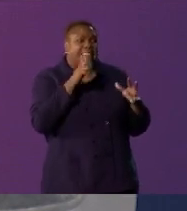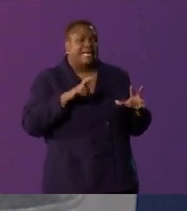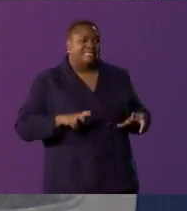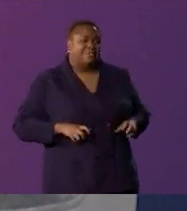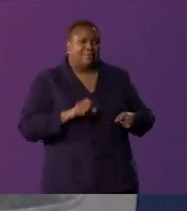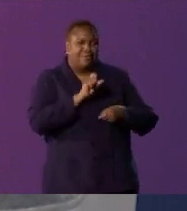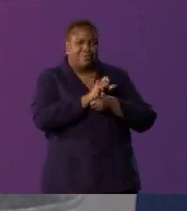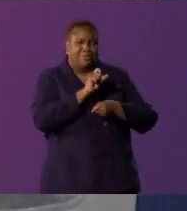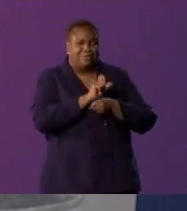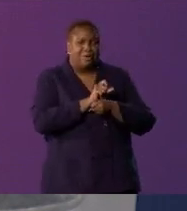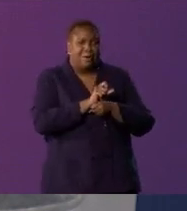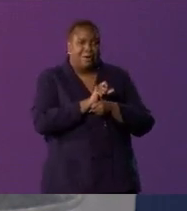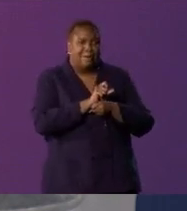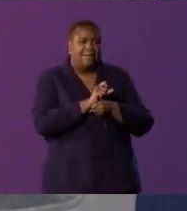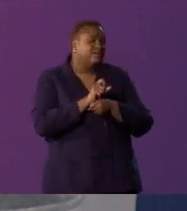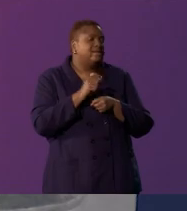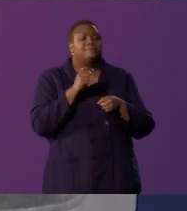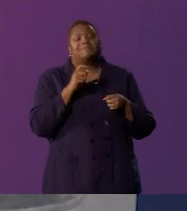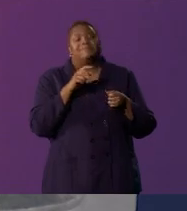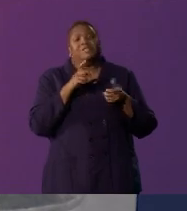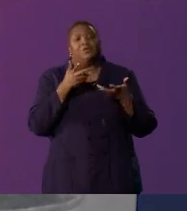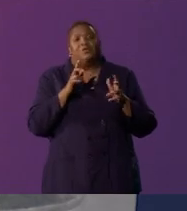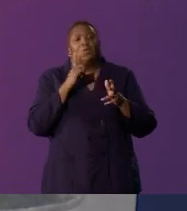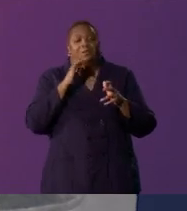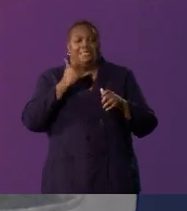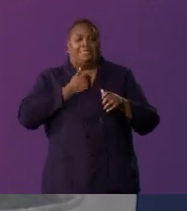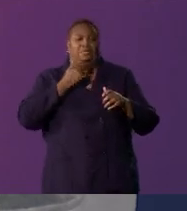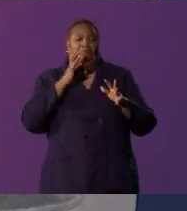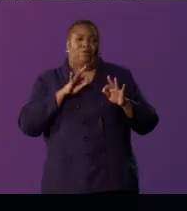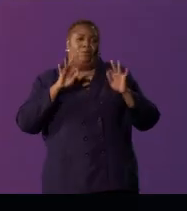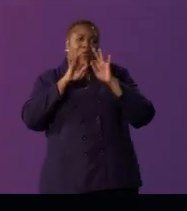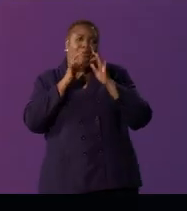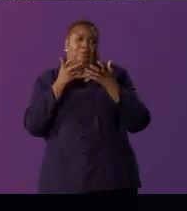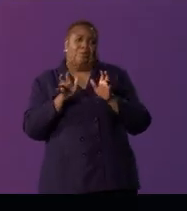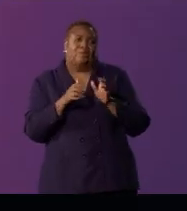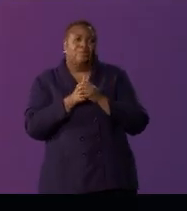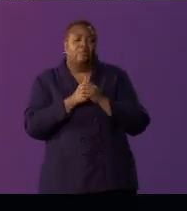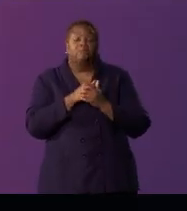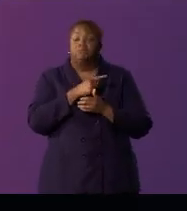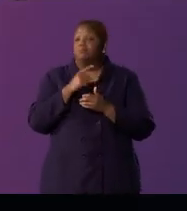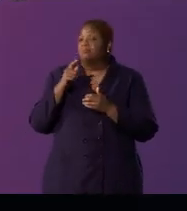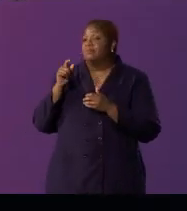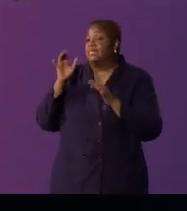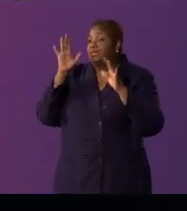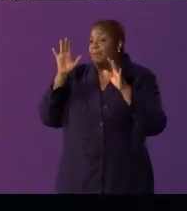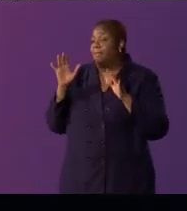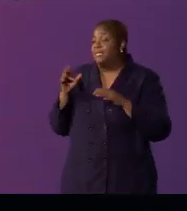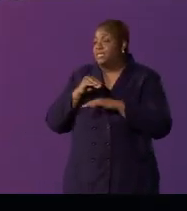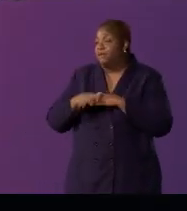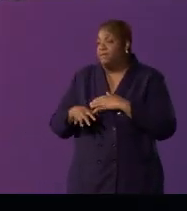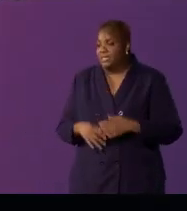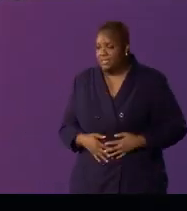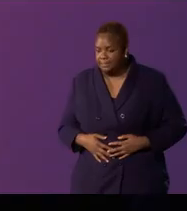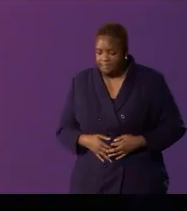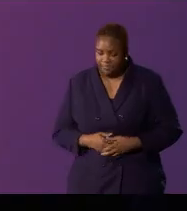person who's very self-important. That's about it. Amazing. That's amazing advice.